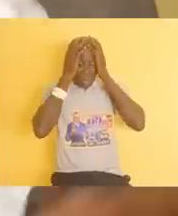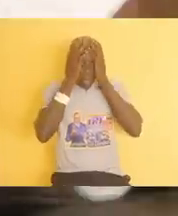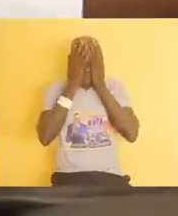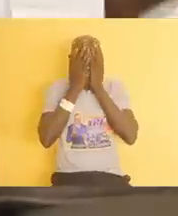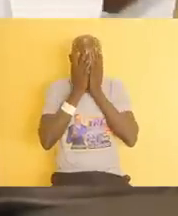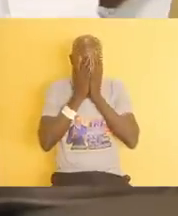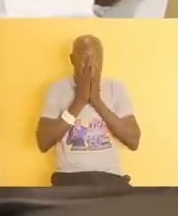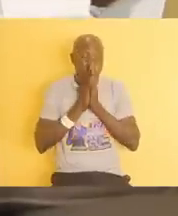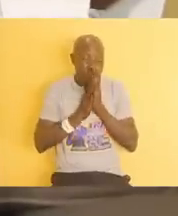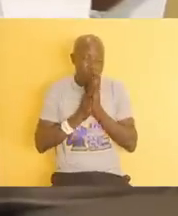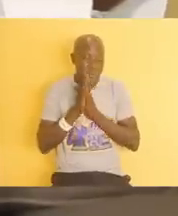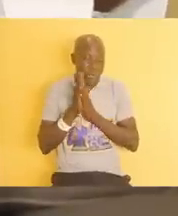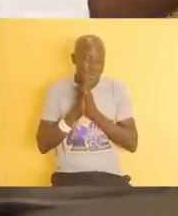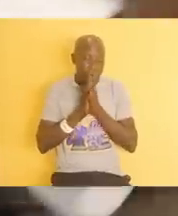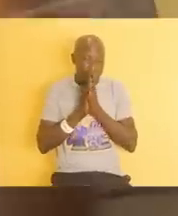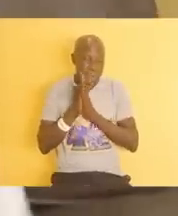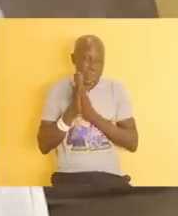him all. I'm like, I'm here.